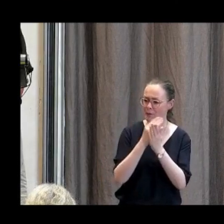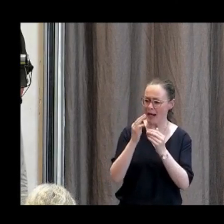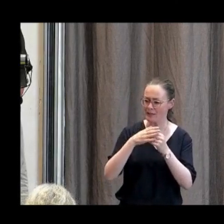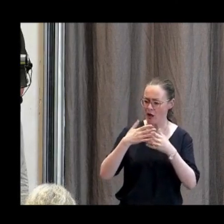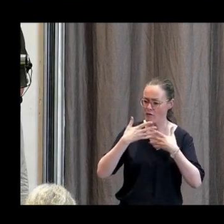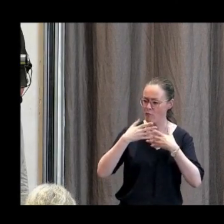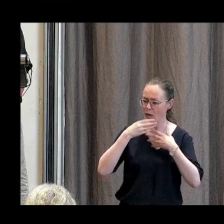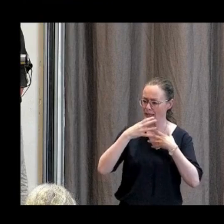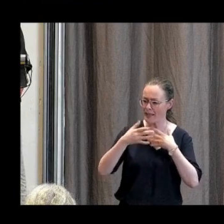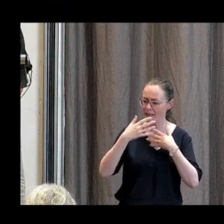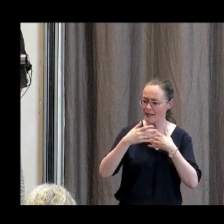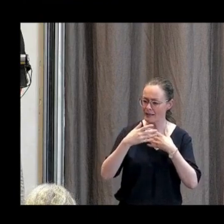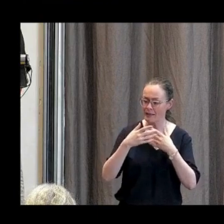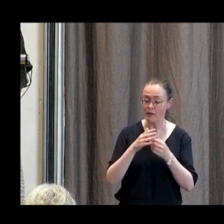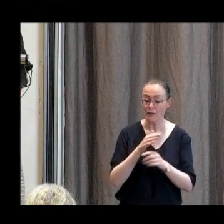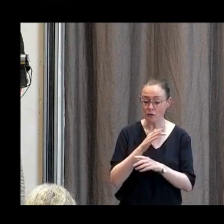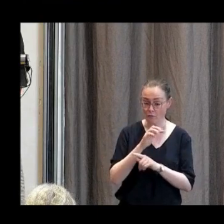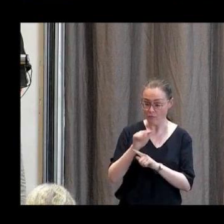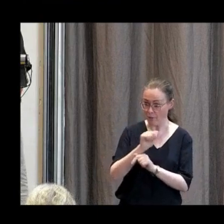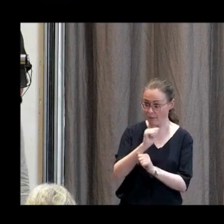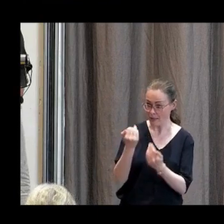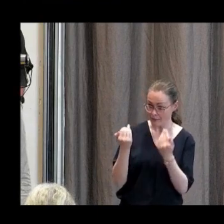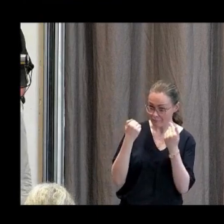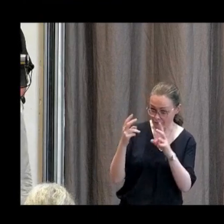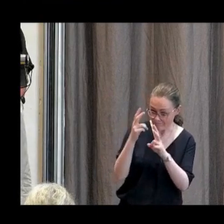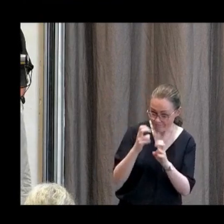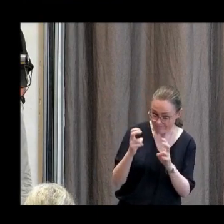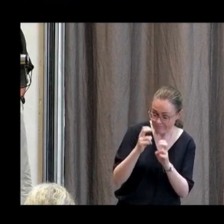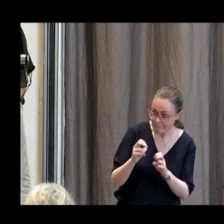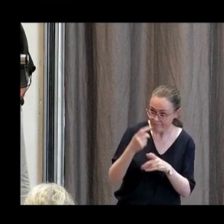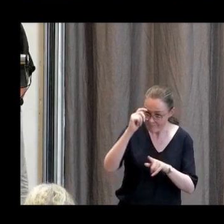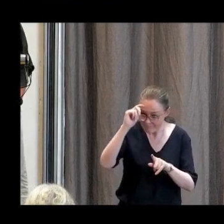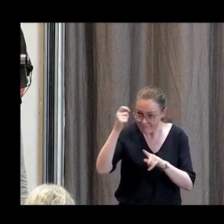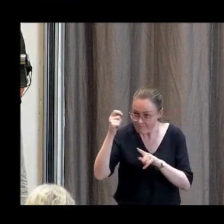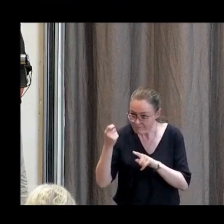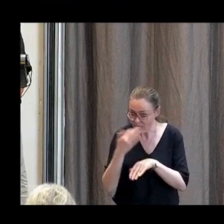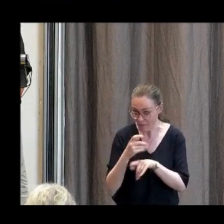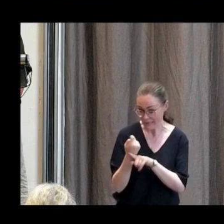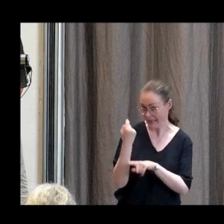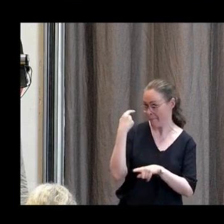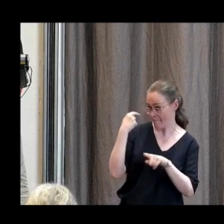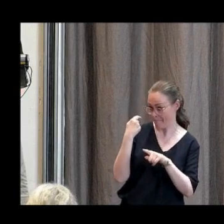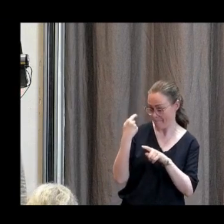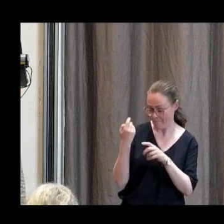breath. So from this data and the analysis that he ran, the testing he ran at that time,